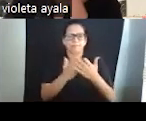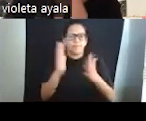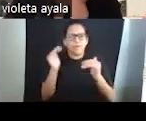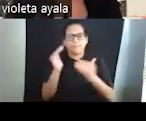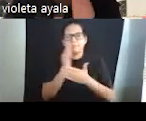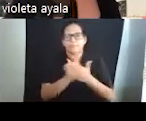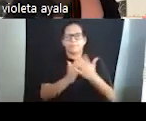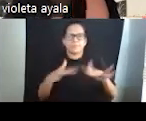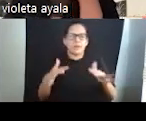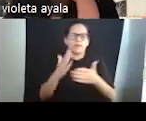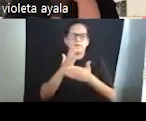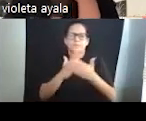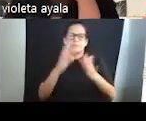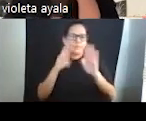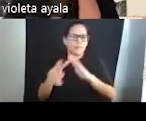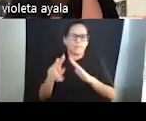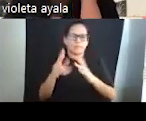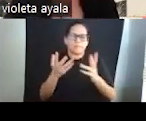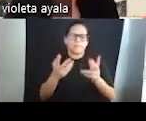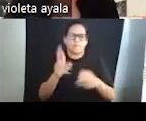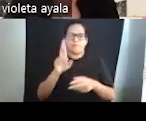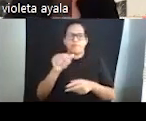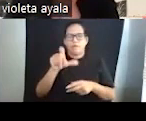some anxieties, and maybe going back to Raquel, starting with you.